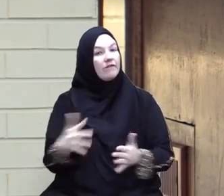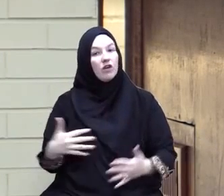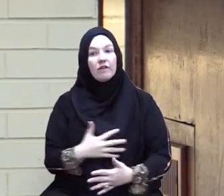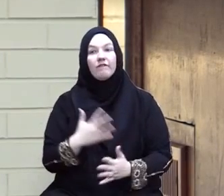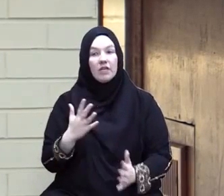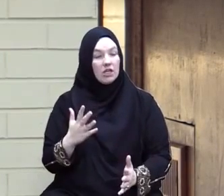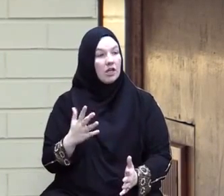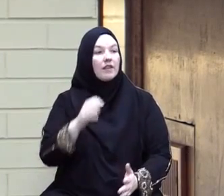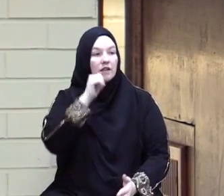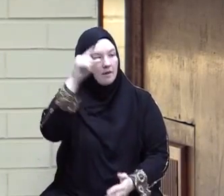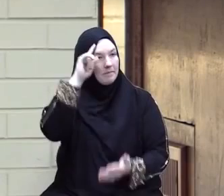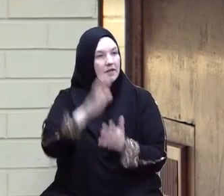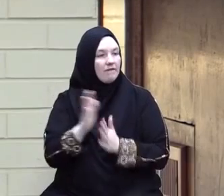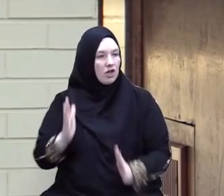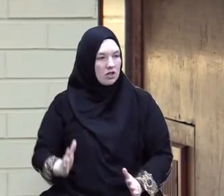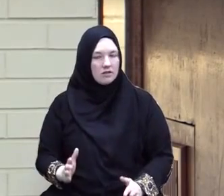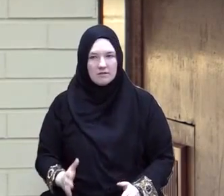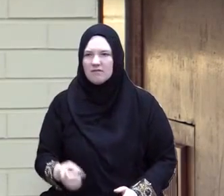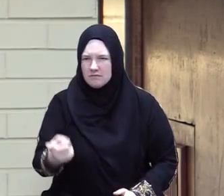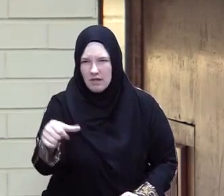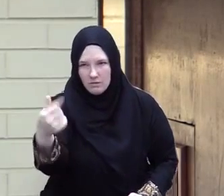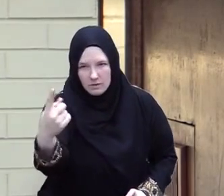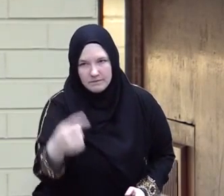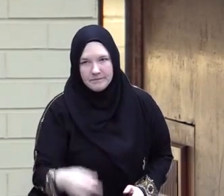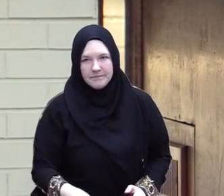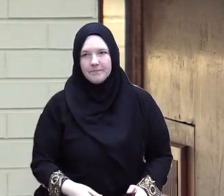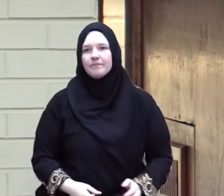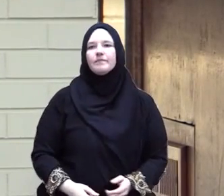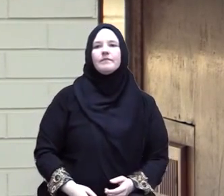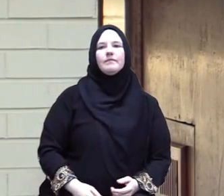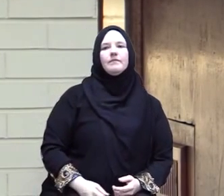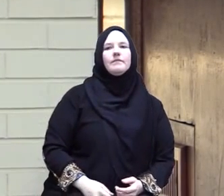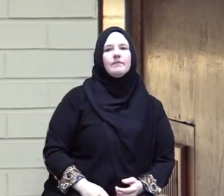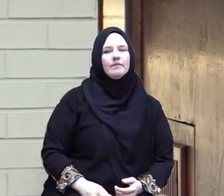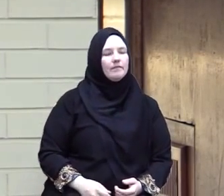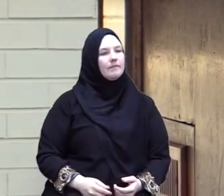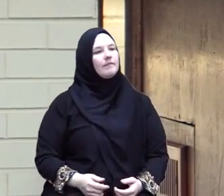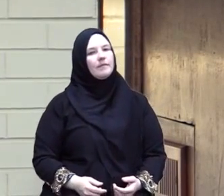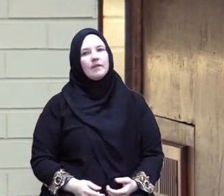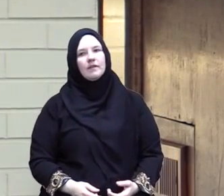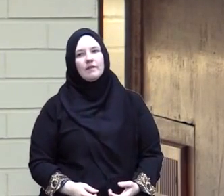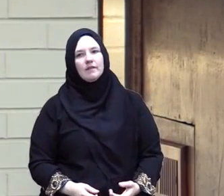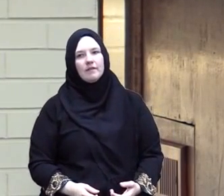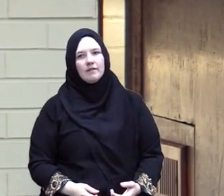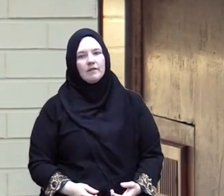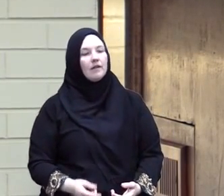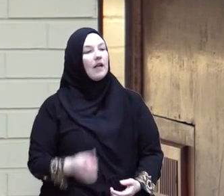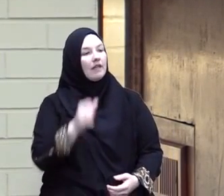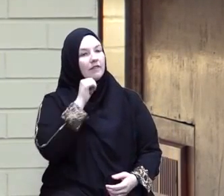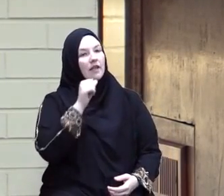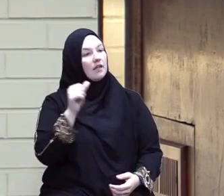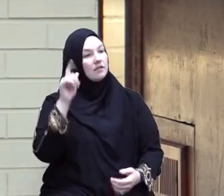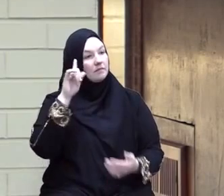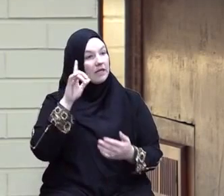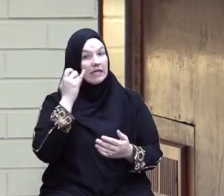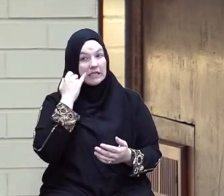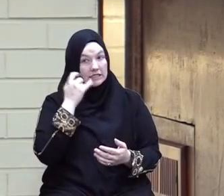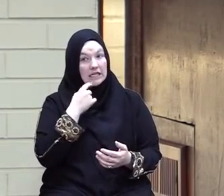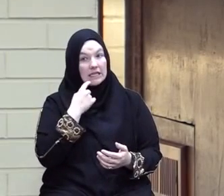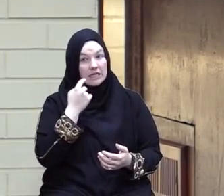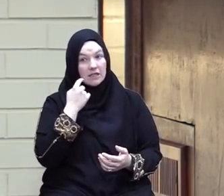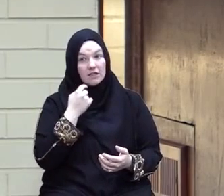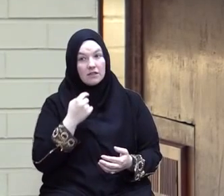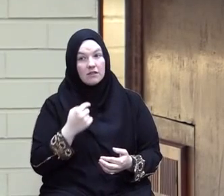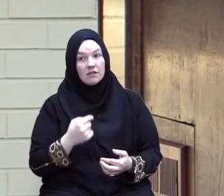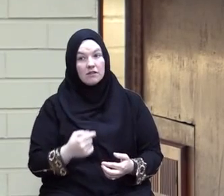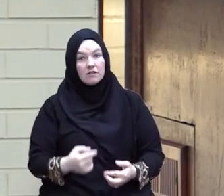fear the non-believers, right? And they go to the disbelievers or non-believers and they tell them, if you let